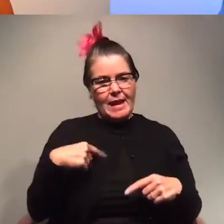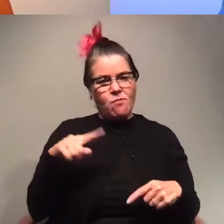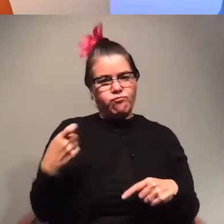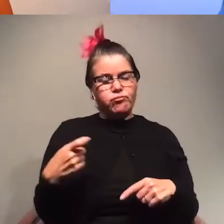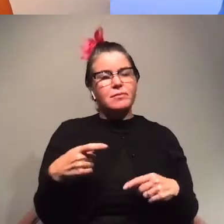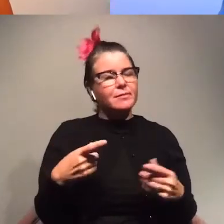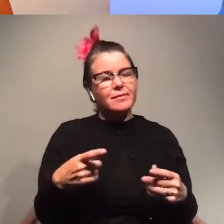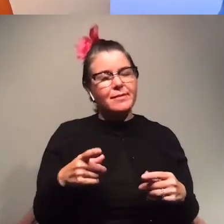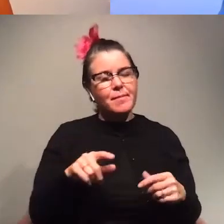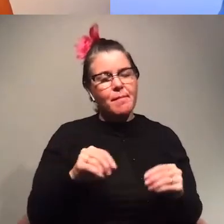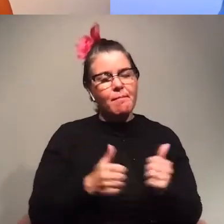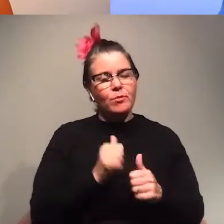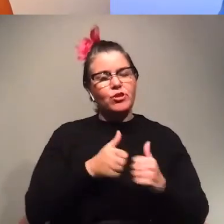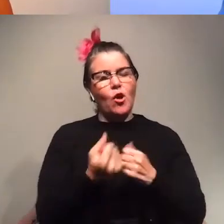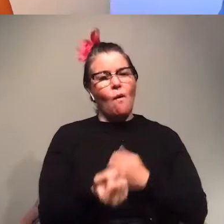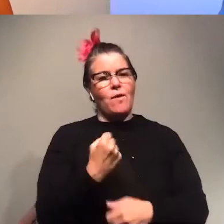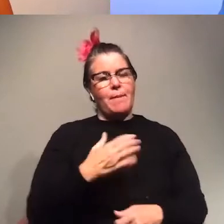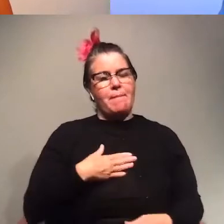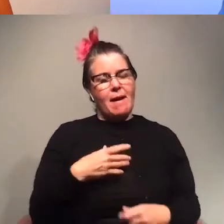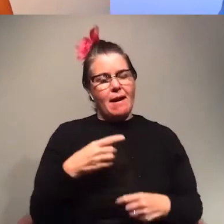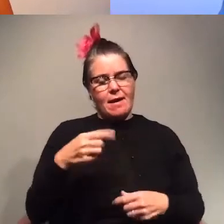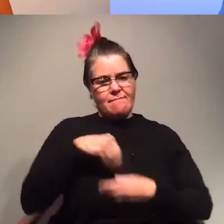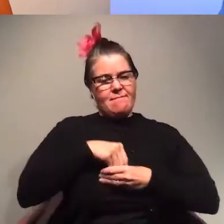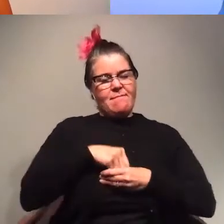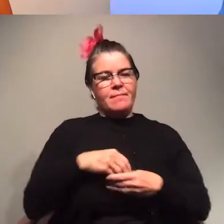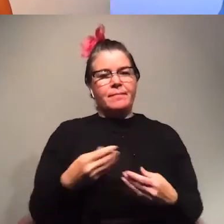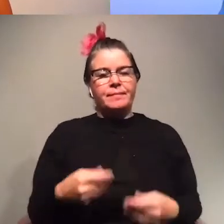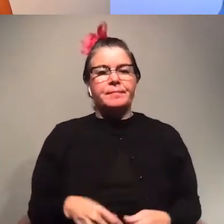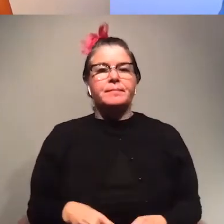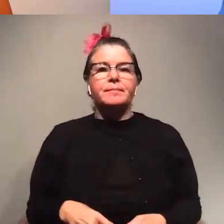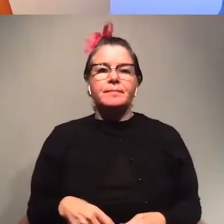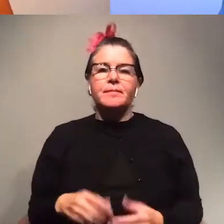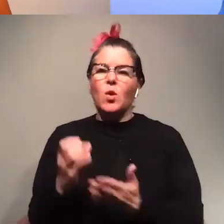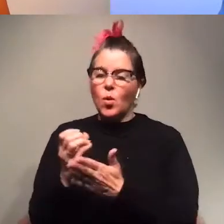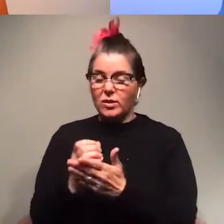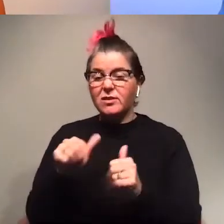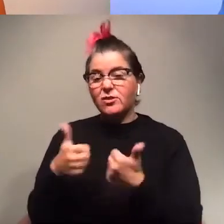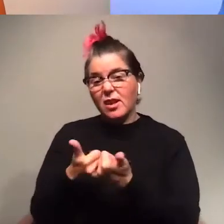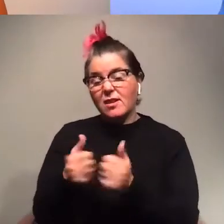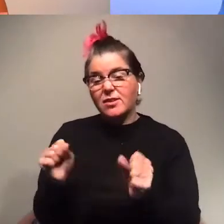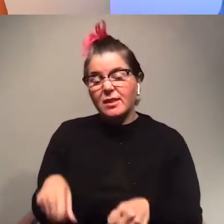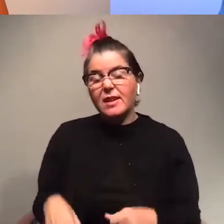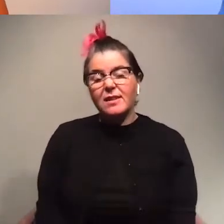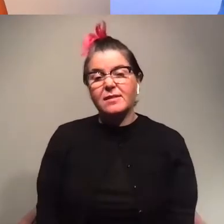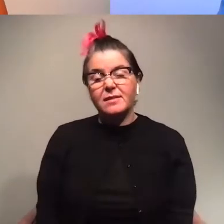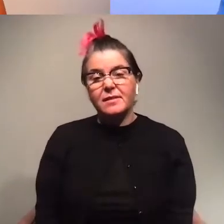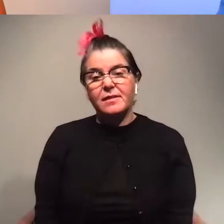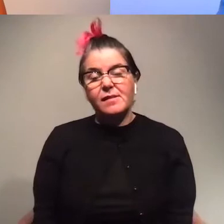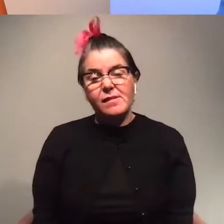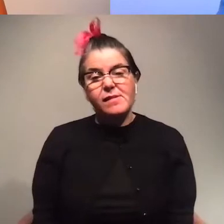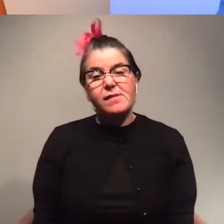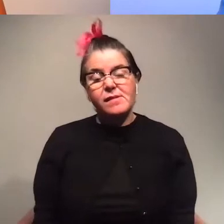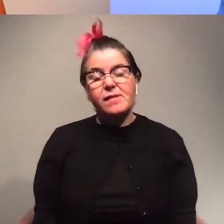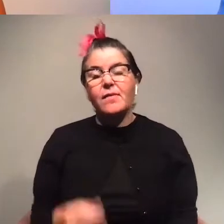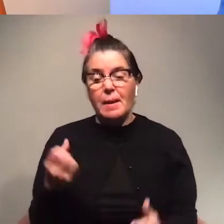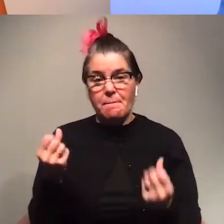challenging. I think the coursework can be challenging for certain subjects, especially the ones that are a little bit more multivariable